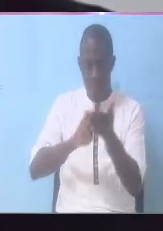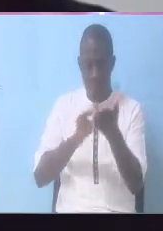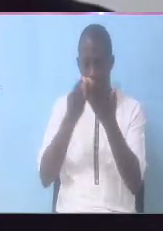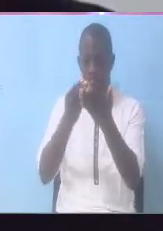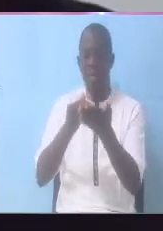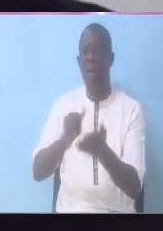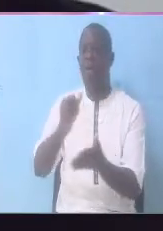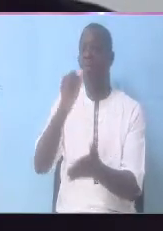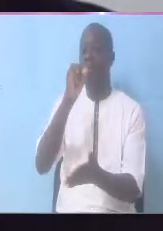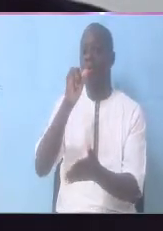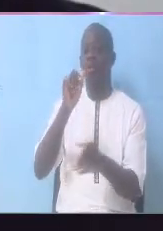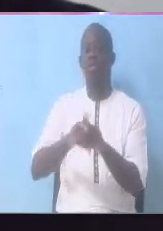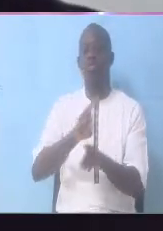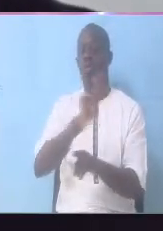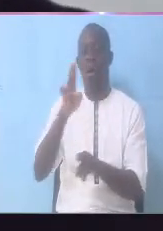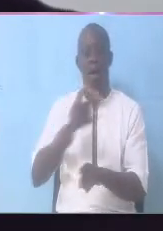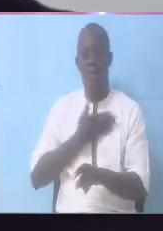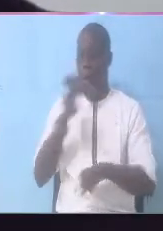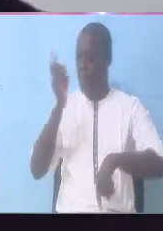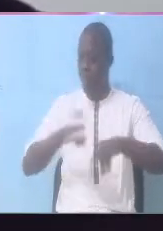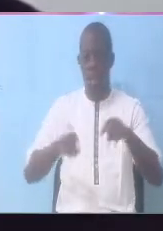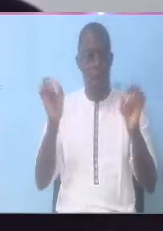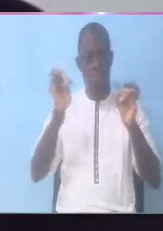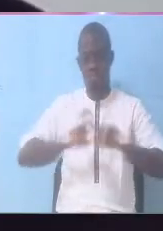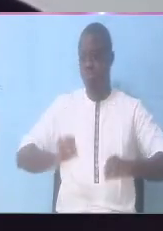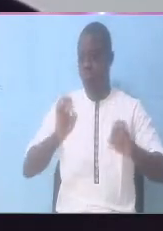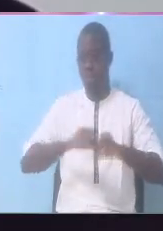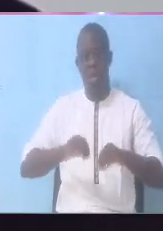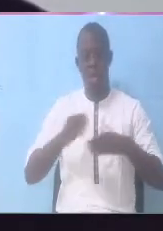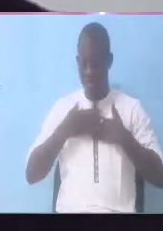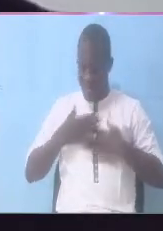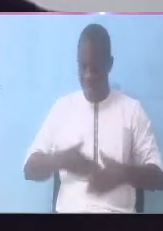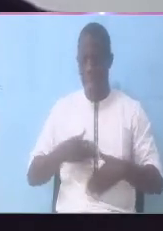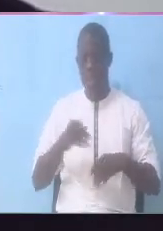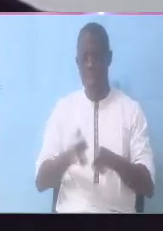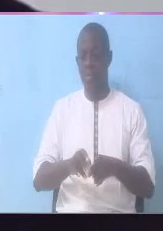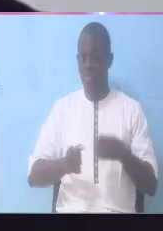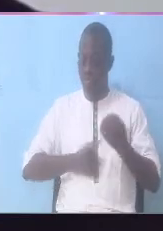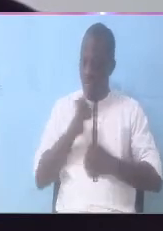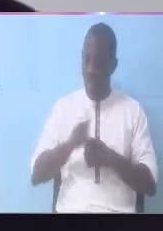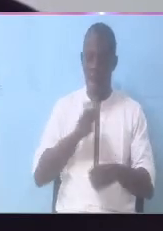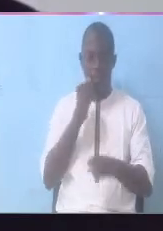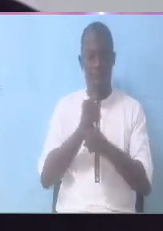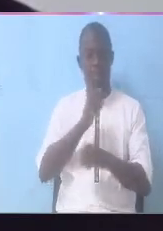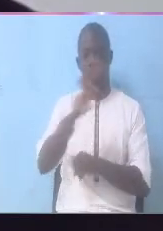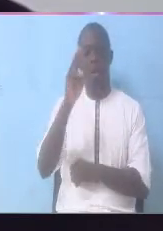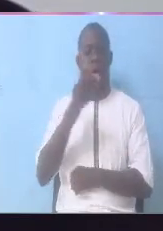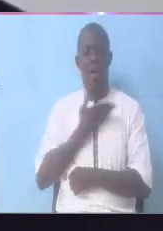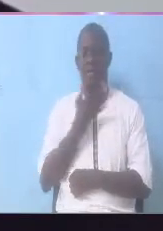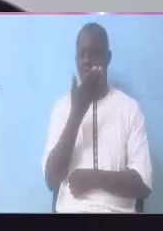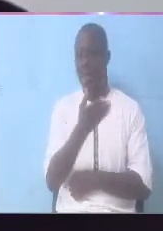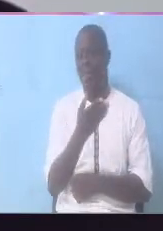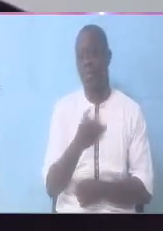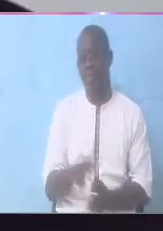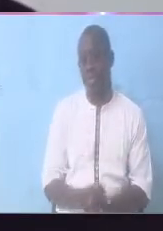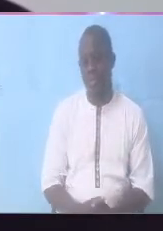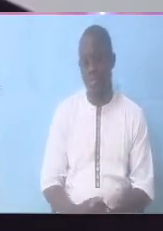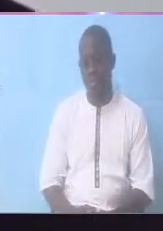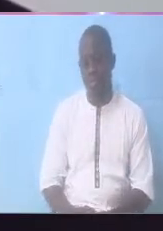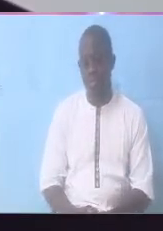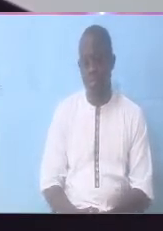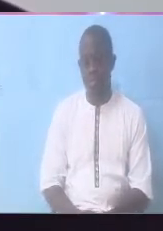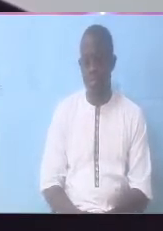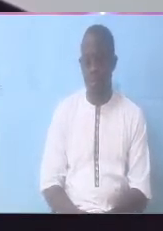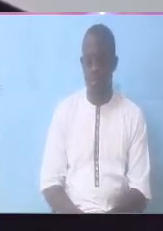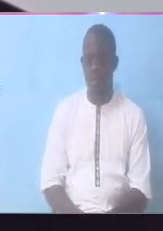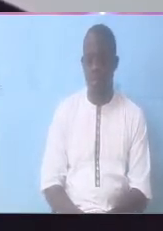ko ye murani nyala me yalon kam manera e men dila wala nyinte ko ye yin borol dila ya min biri boro nyim min rong sirata be la